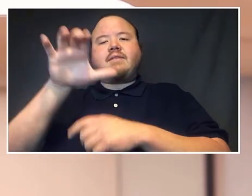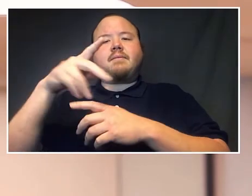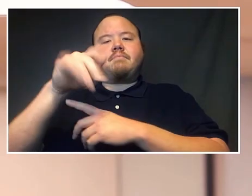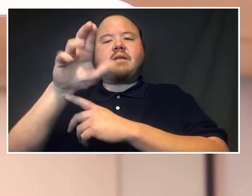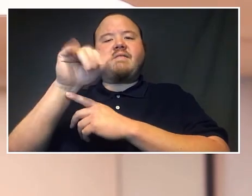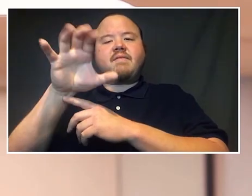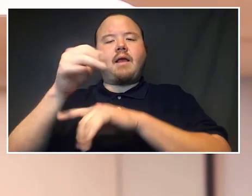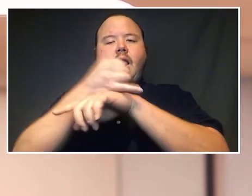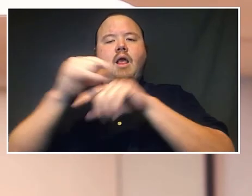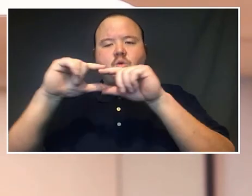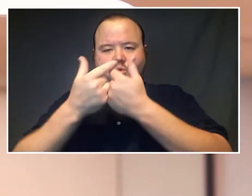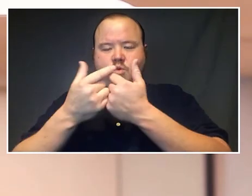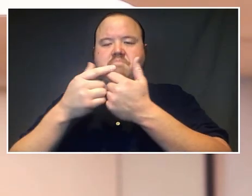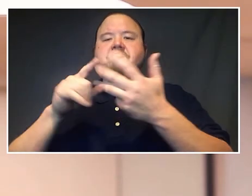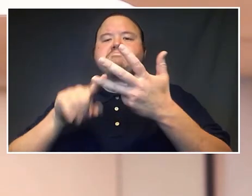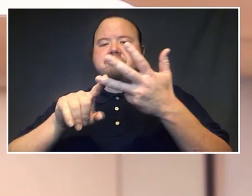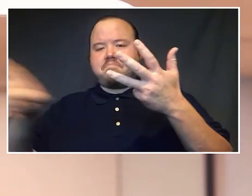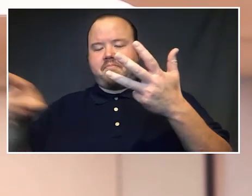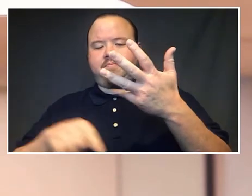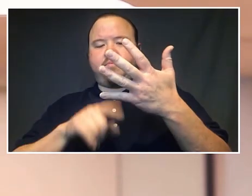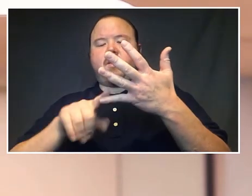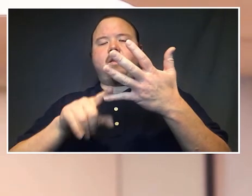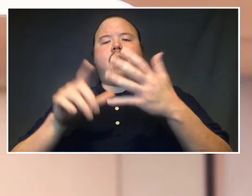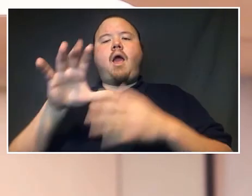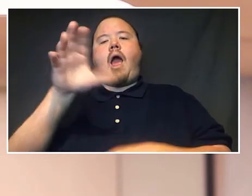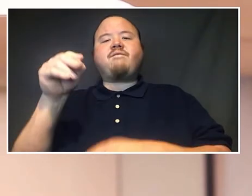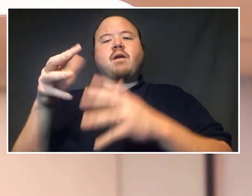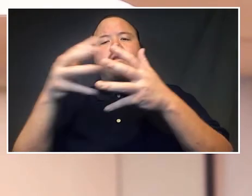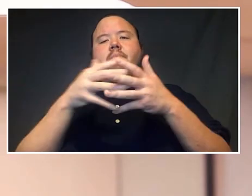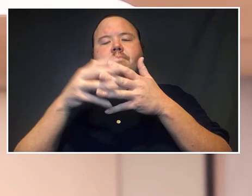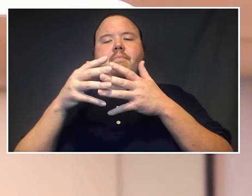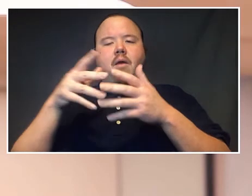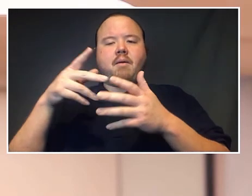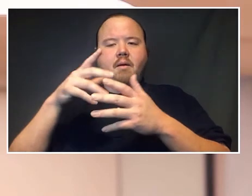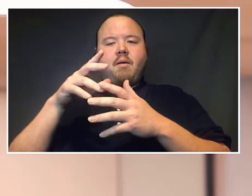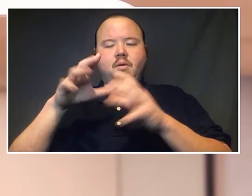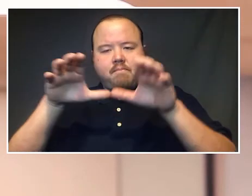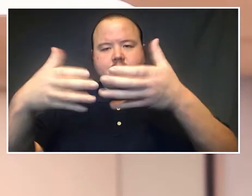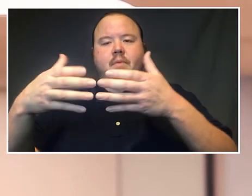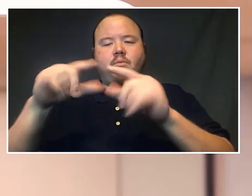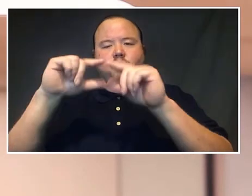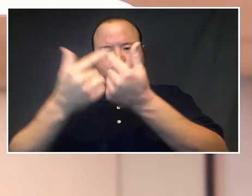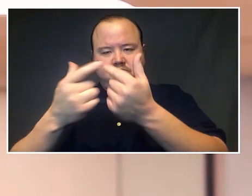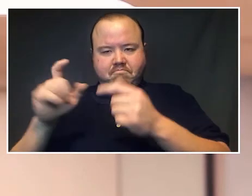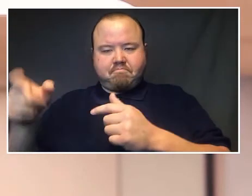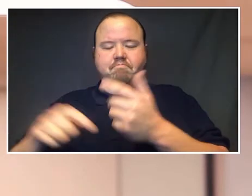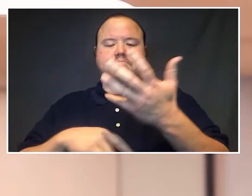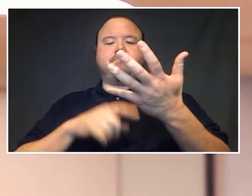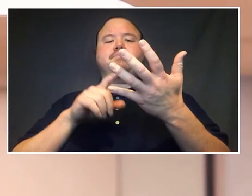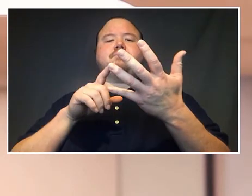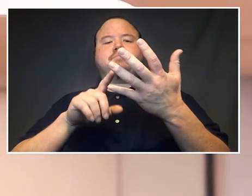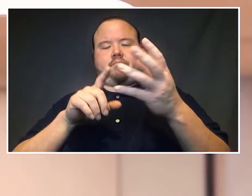to Special Service Group. For the African American population, African American Health Coalition was awarded.